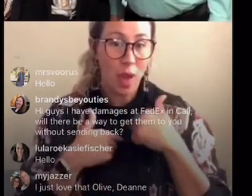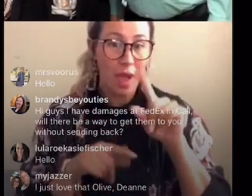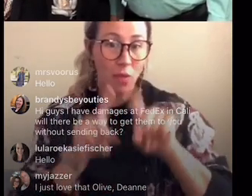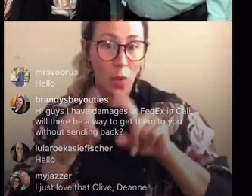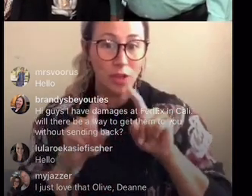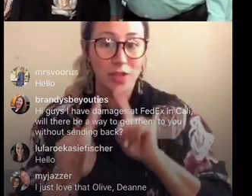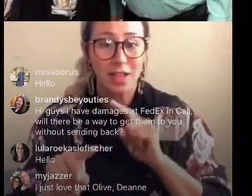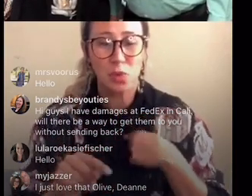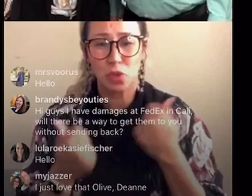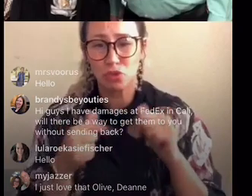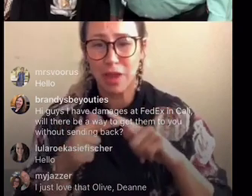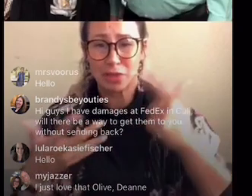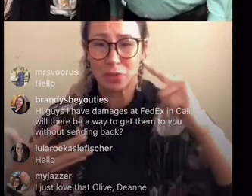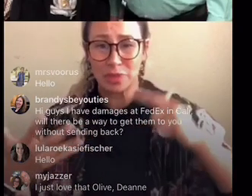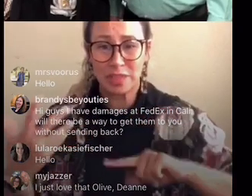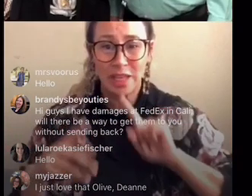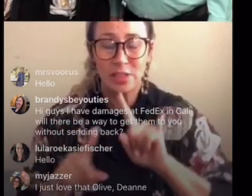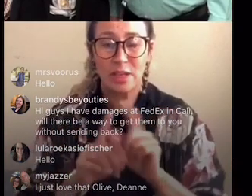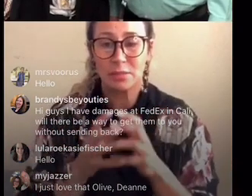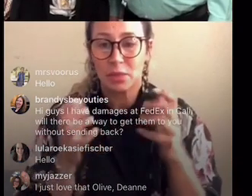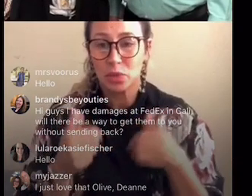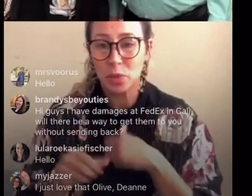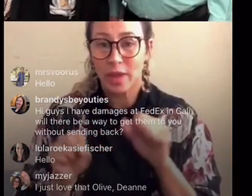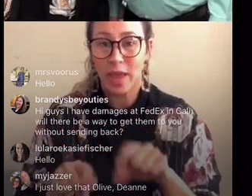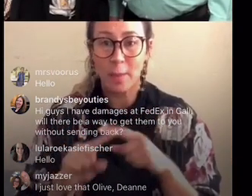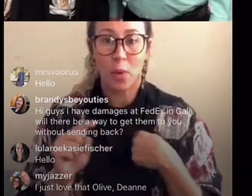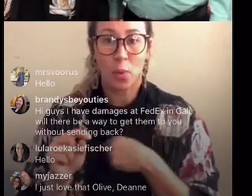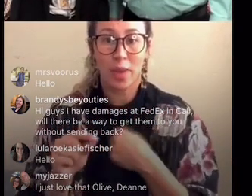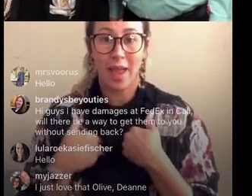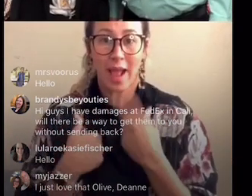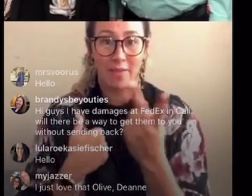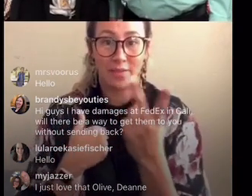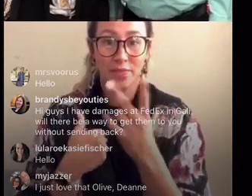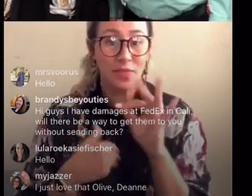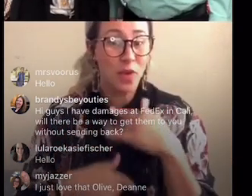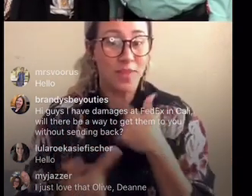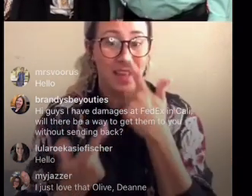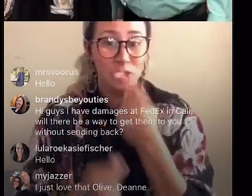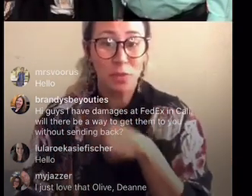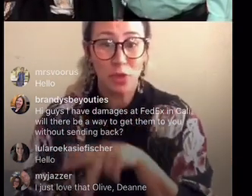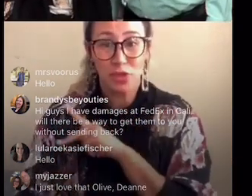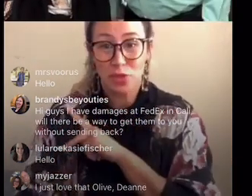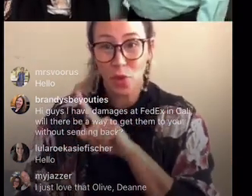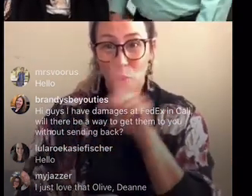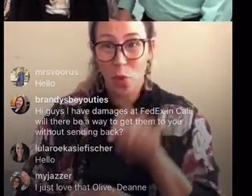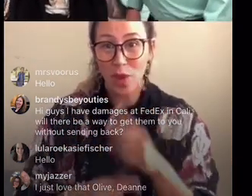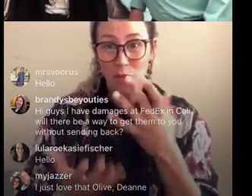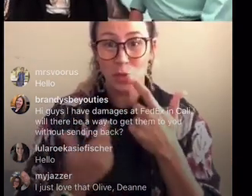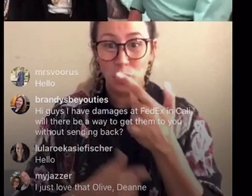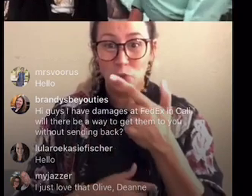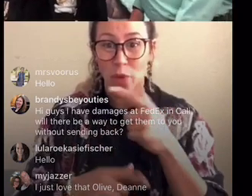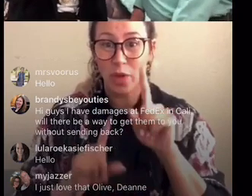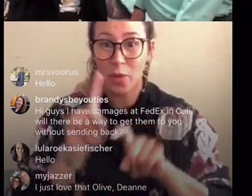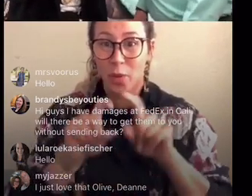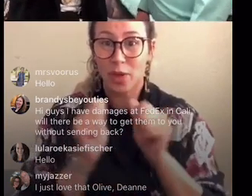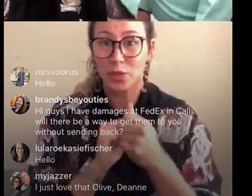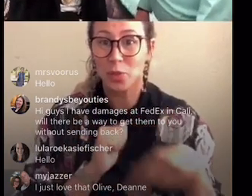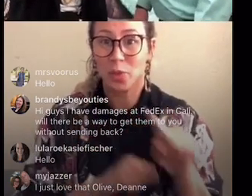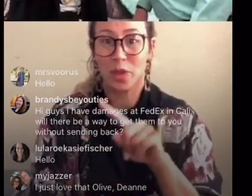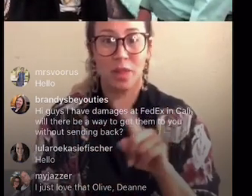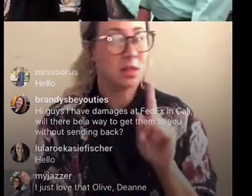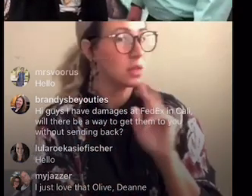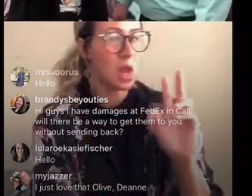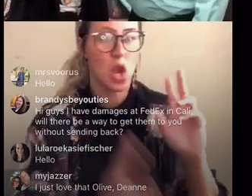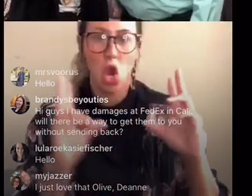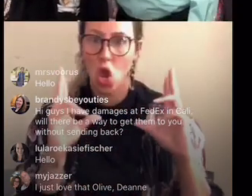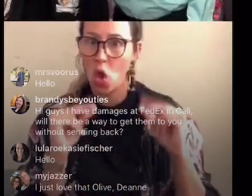to get to as many as we can. But we've got Mark and Deanne. If you guys even have interesting personal questions, if you guys want to do 21 questions with them, no. That's kind of the theme